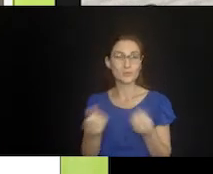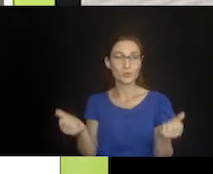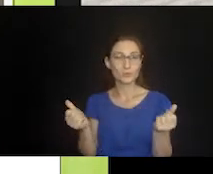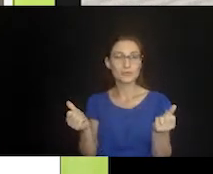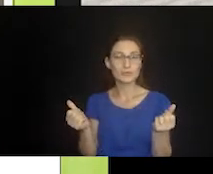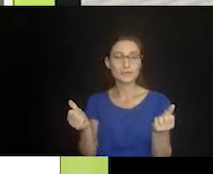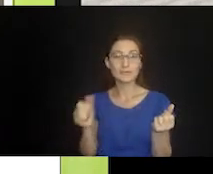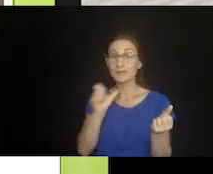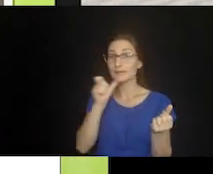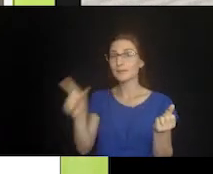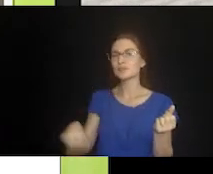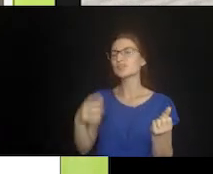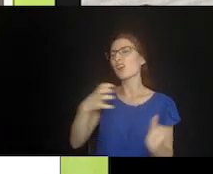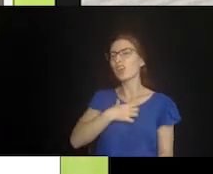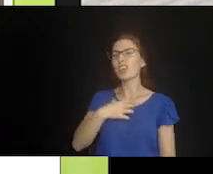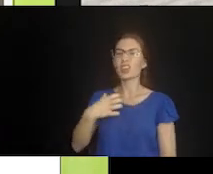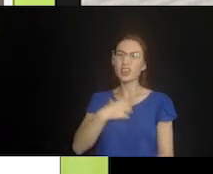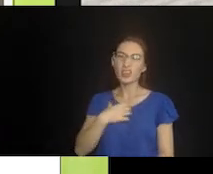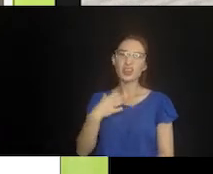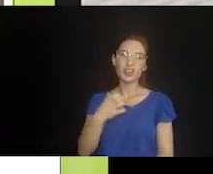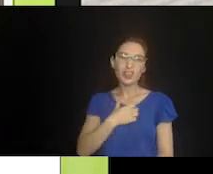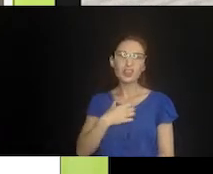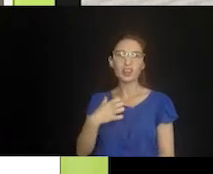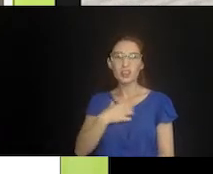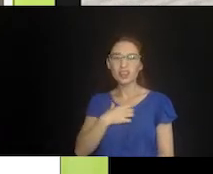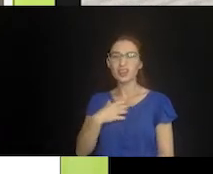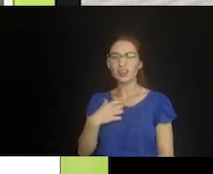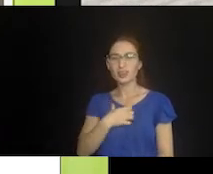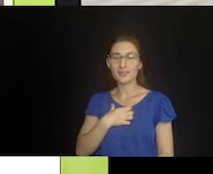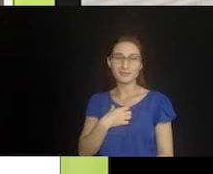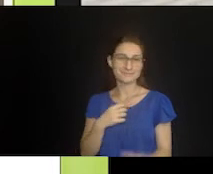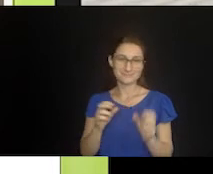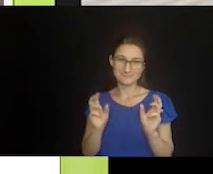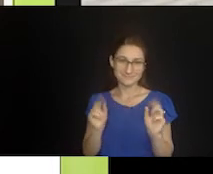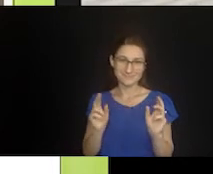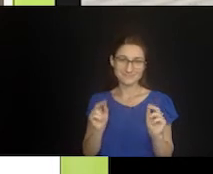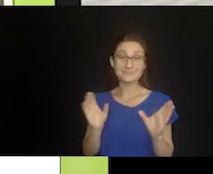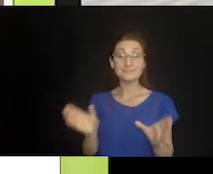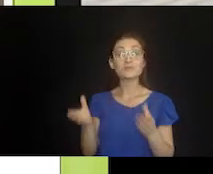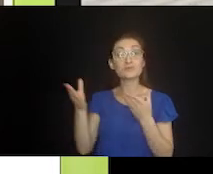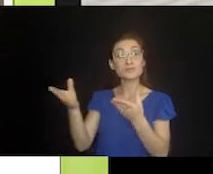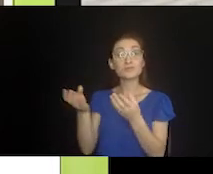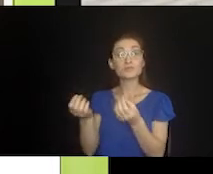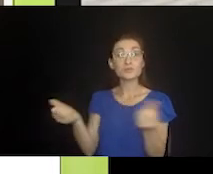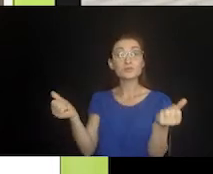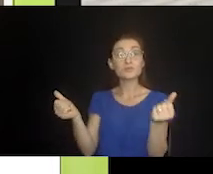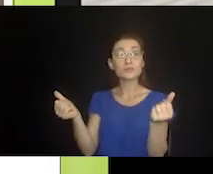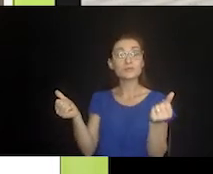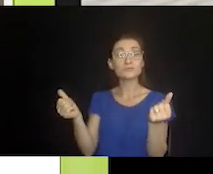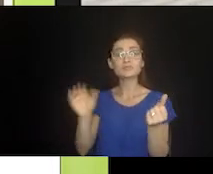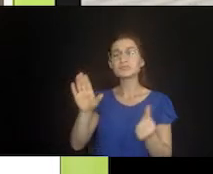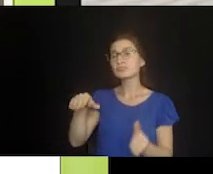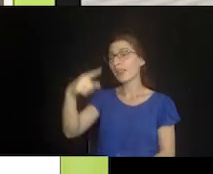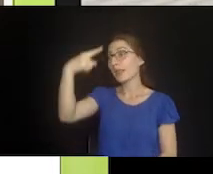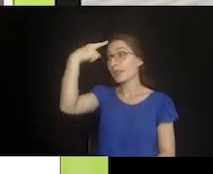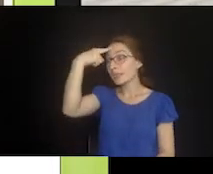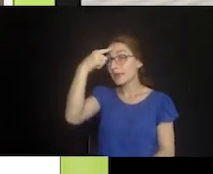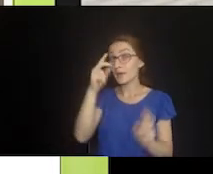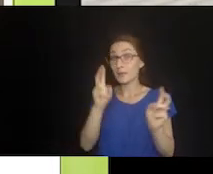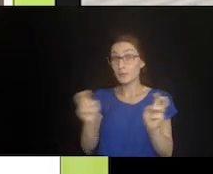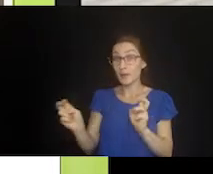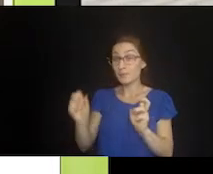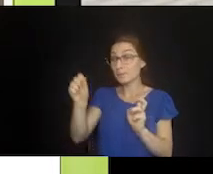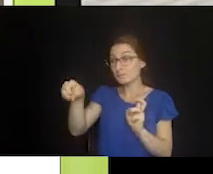a solution to your problem. So don't just complain, but also say, I